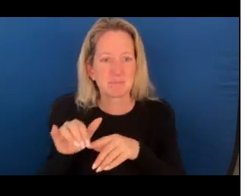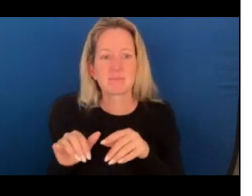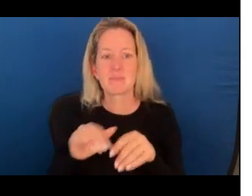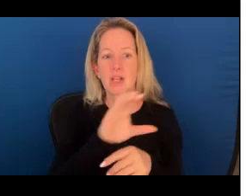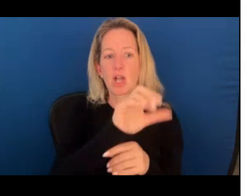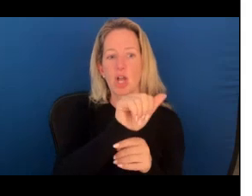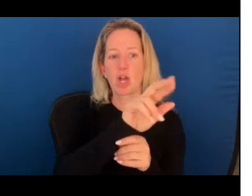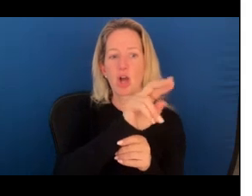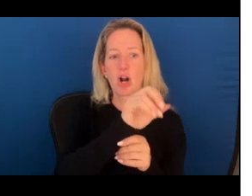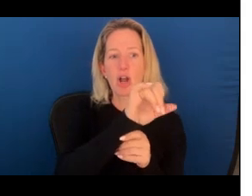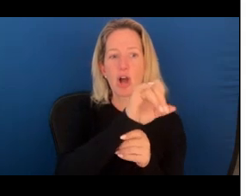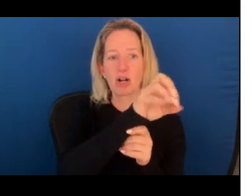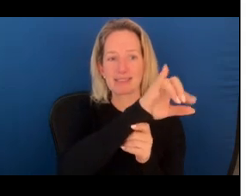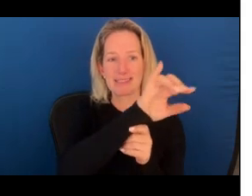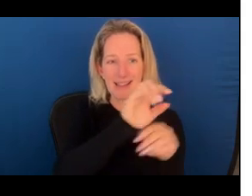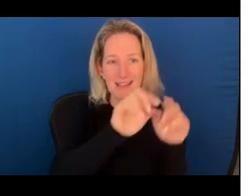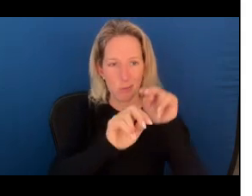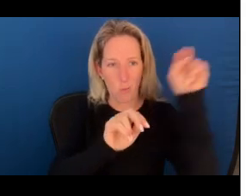Before